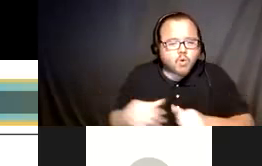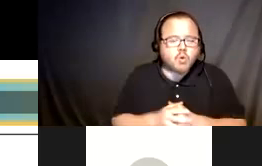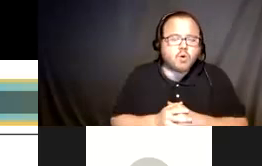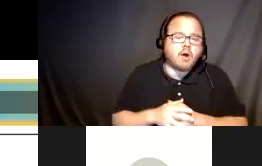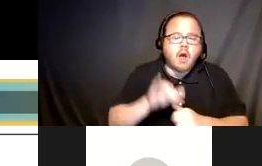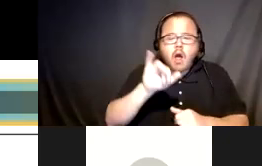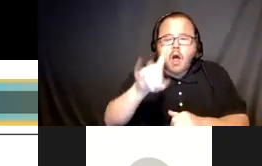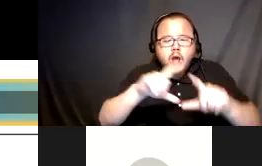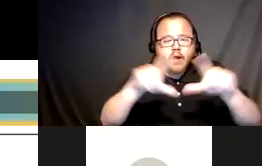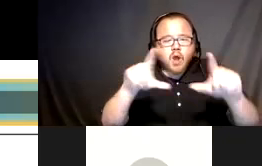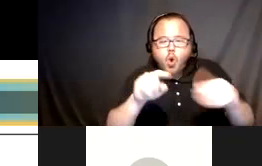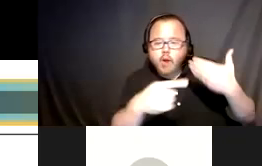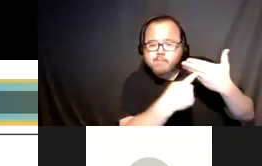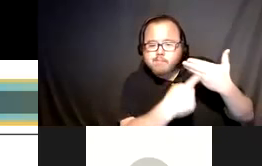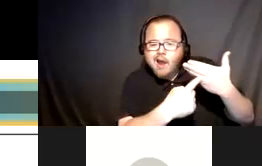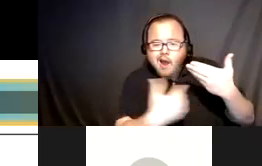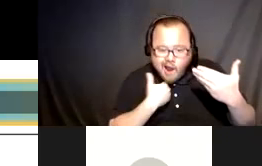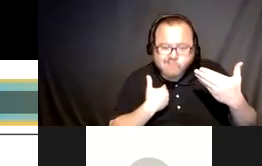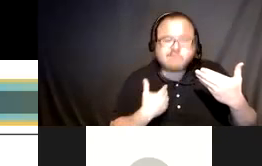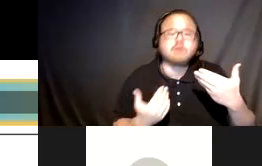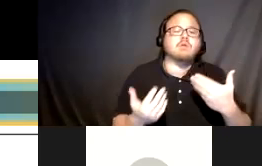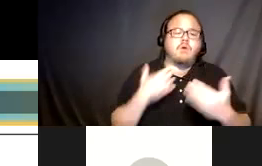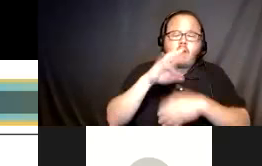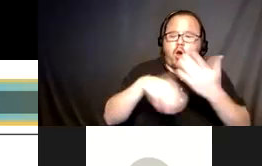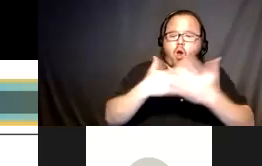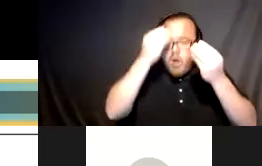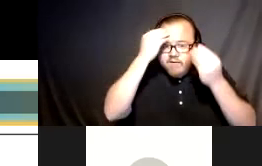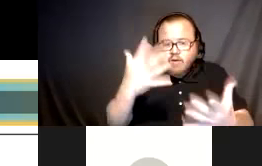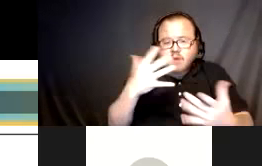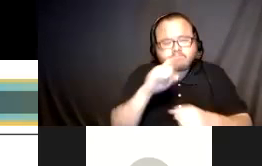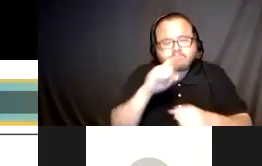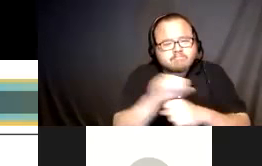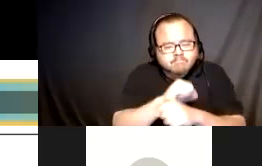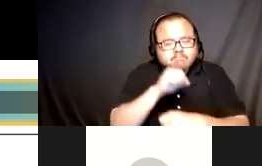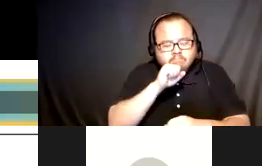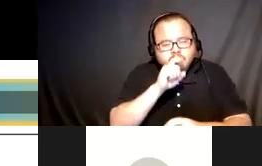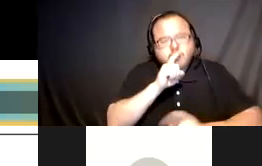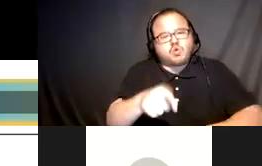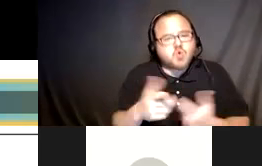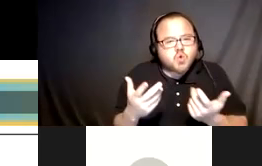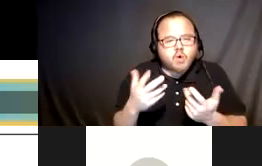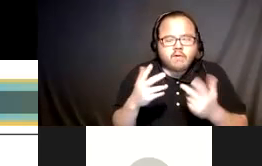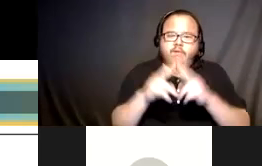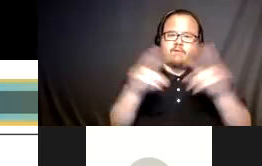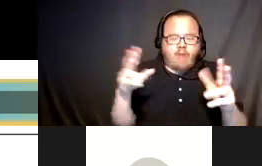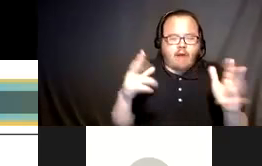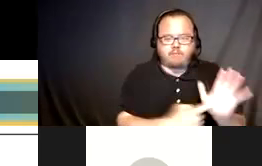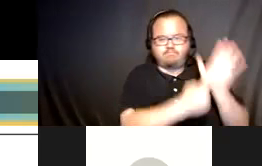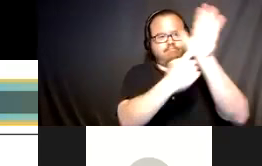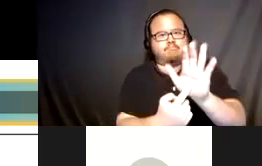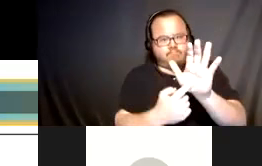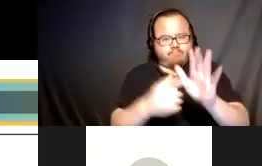ID cards. And so we try to make sure that that information is just very, very well